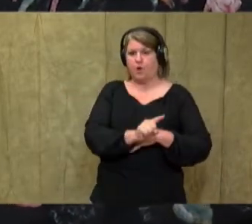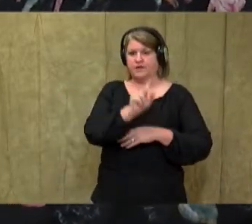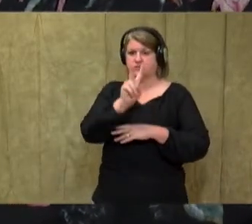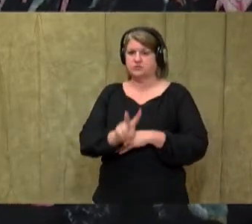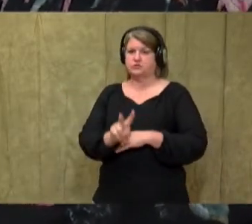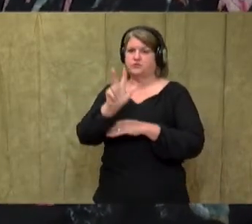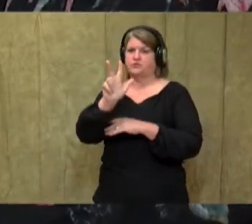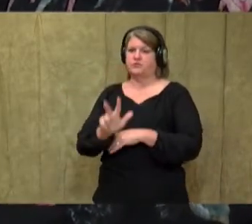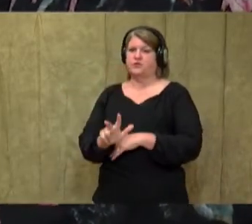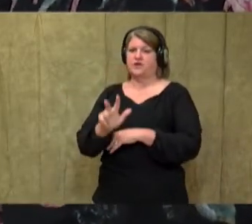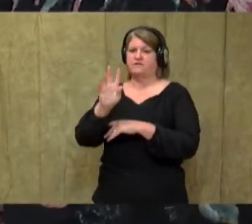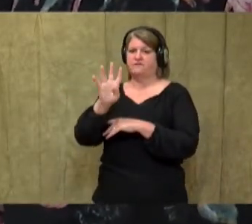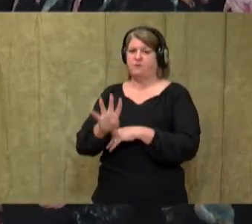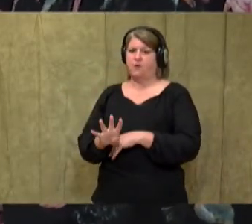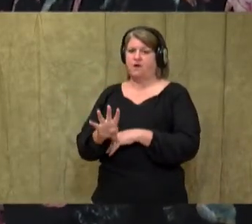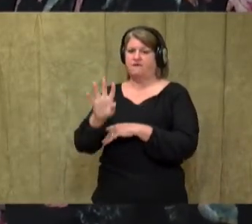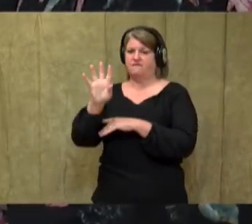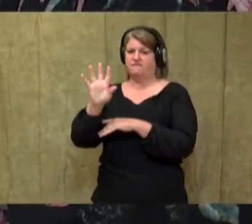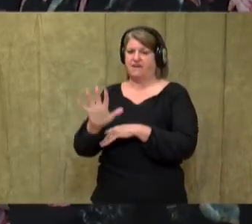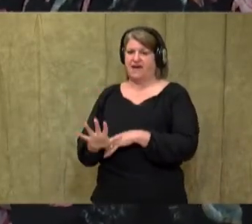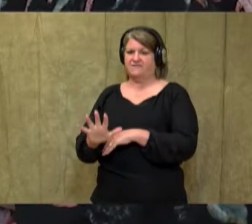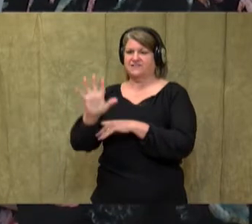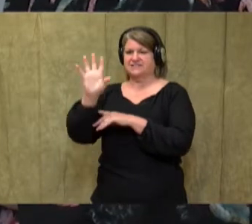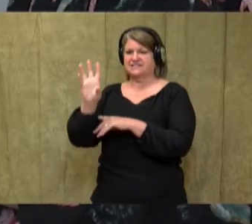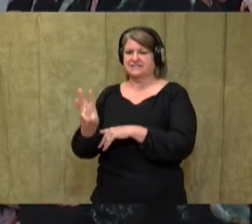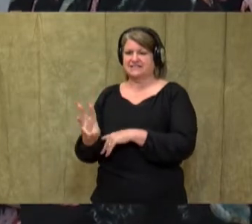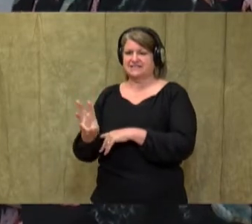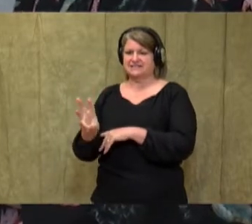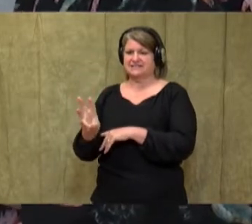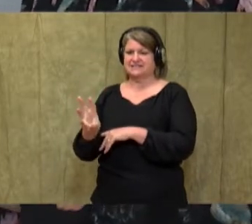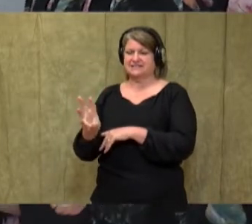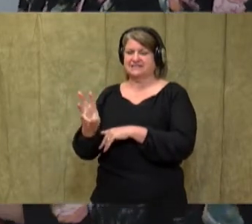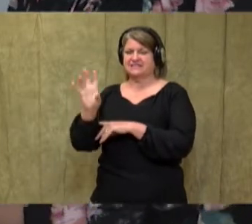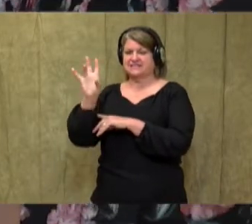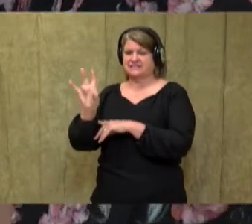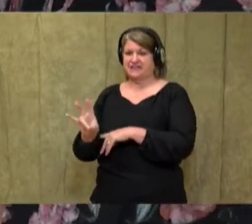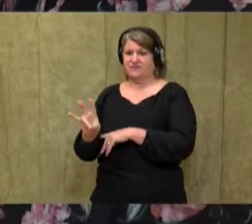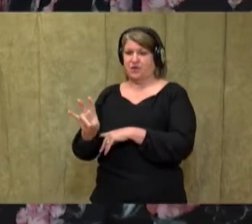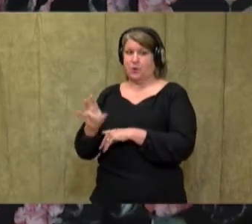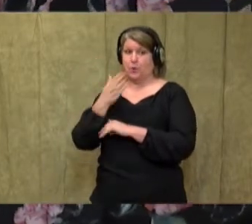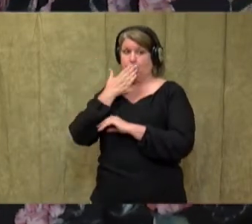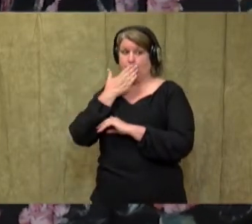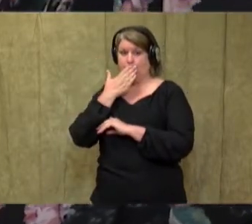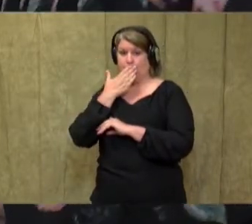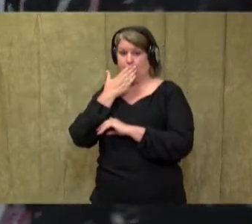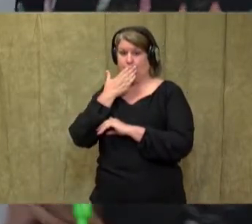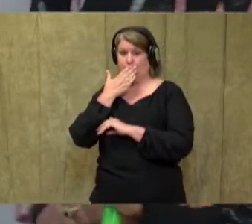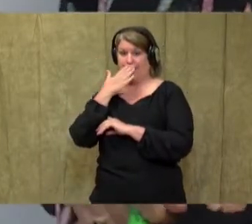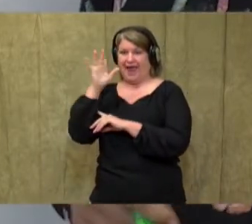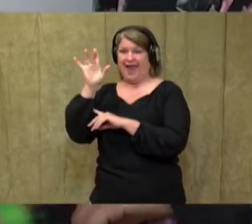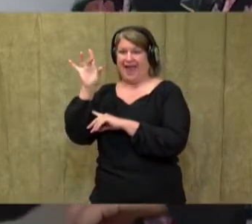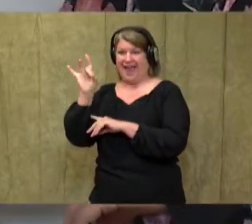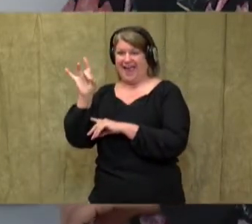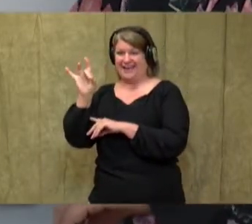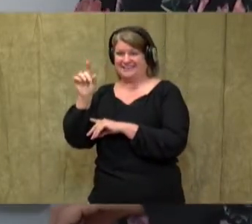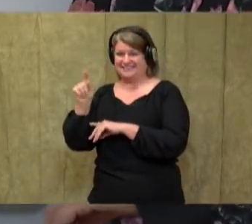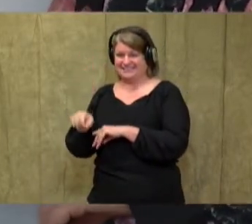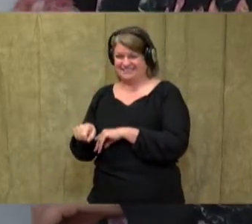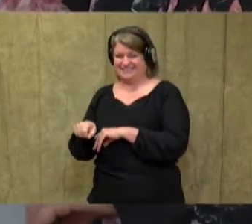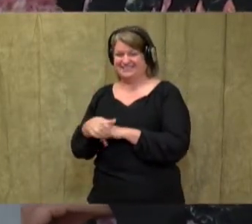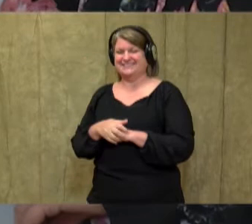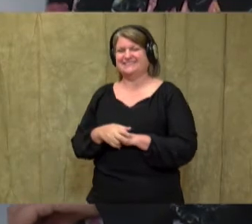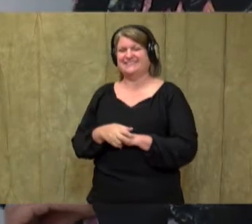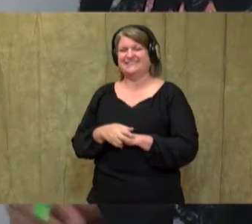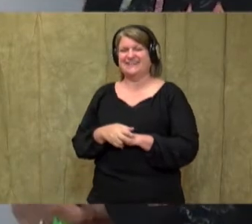2, 3, 4, 5, 6, 7, 8. 8